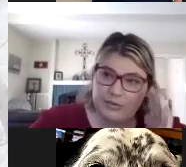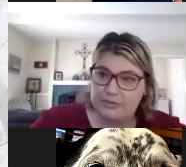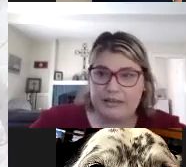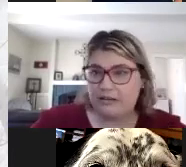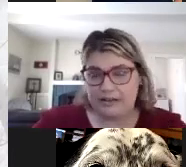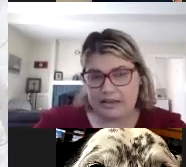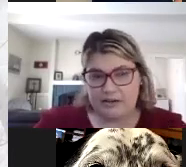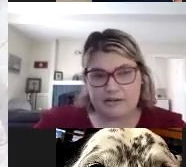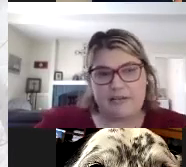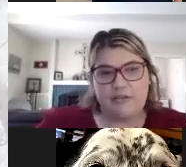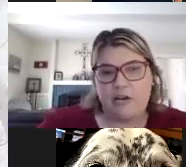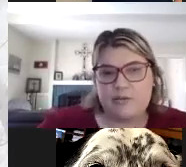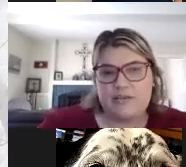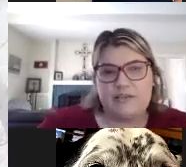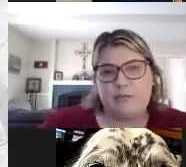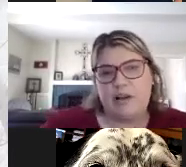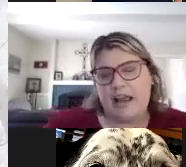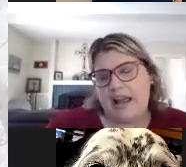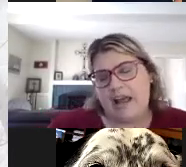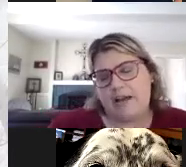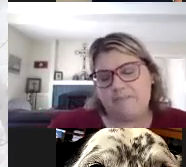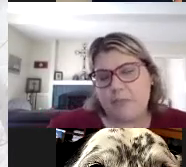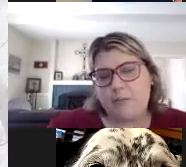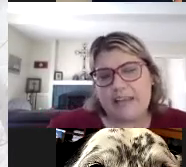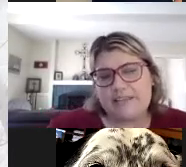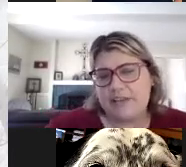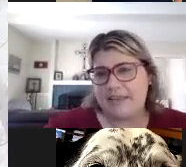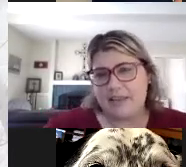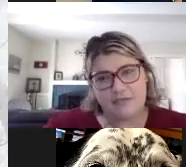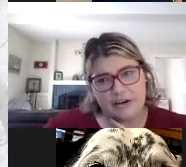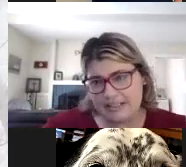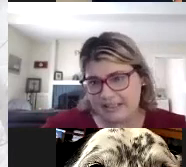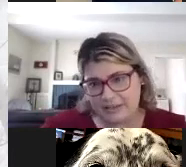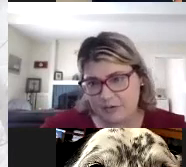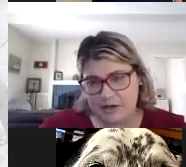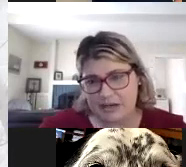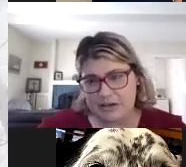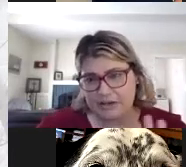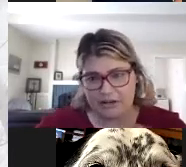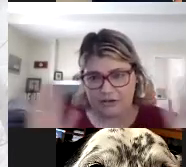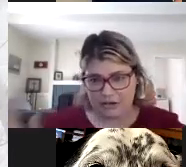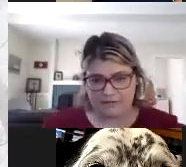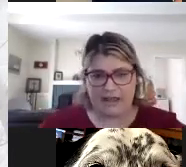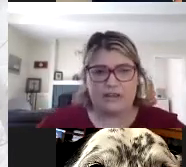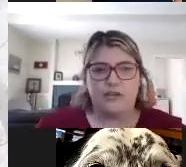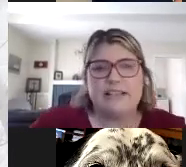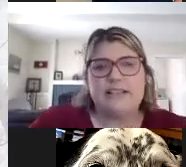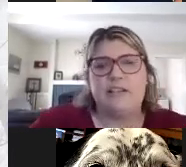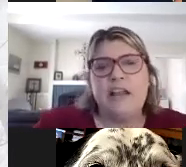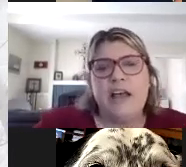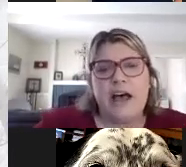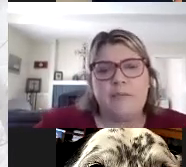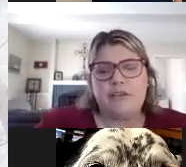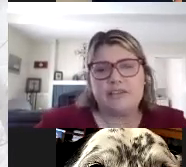citizens or legally here. They've got all sorts of different plans for that, and they're very detailed, so I'm not going to cover all of that in great